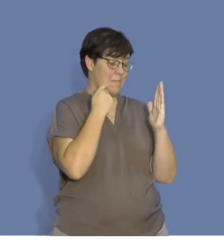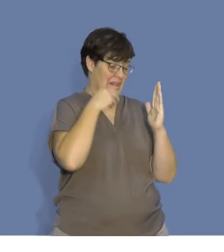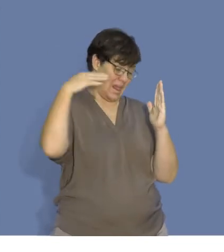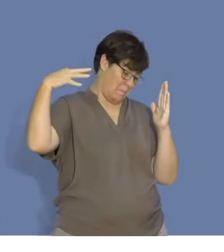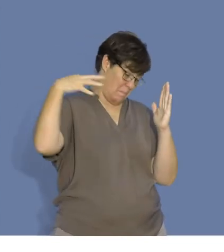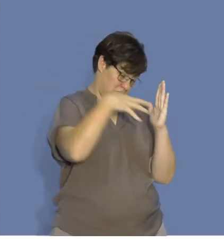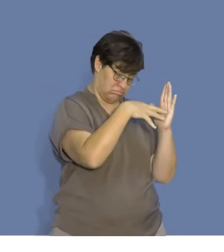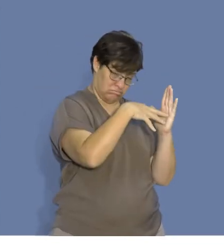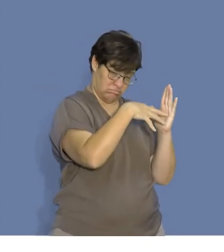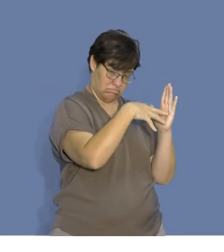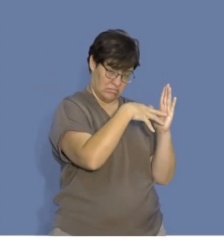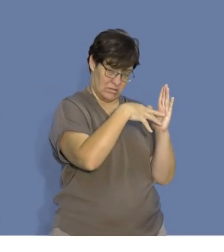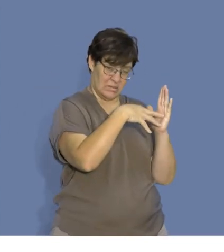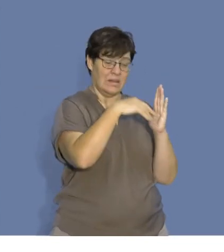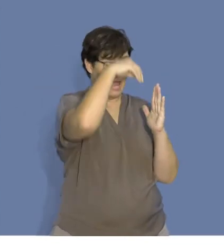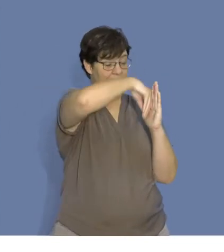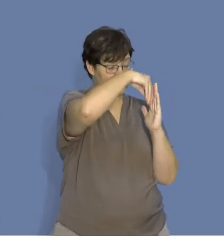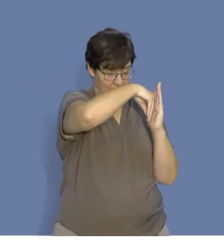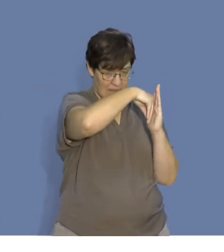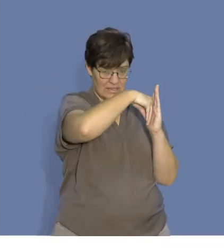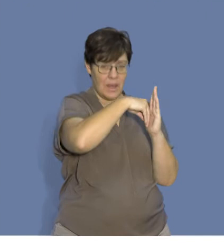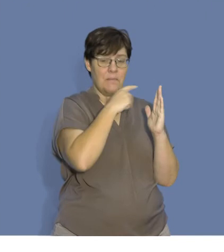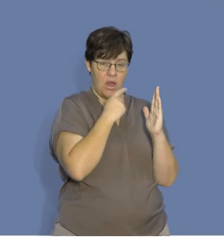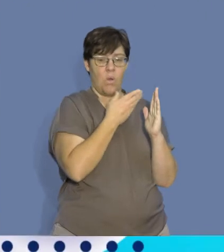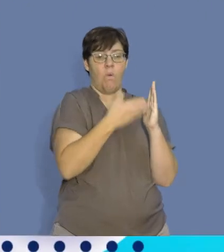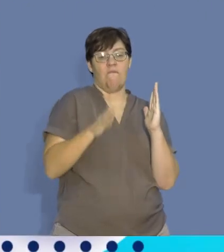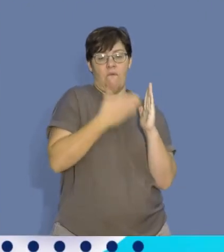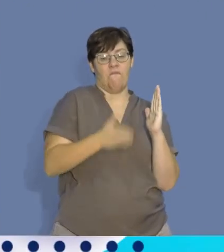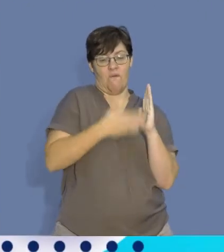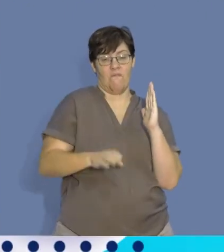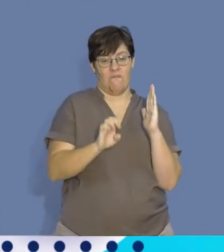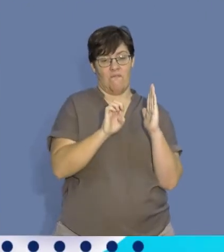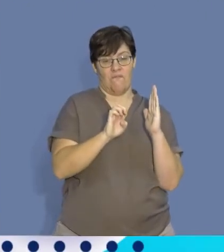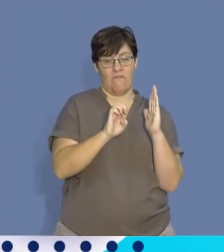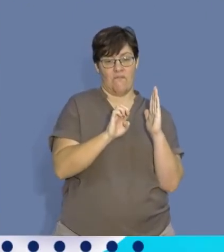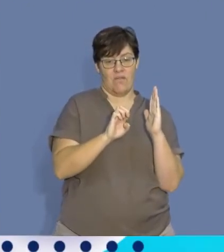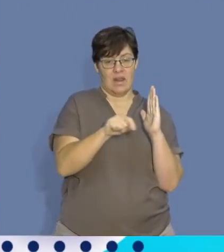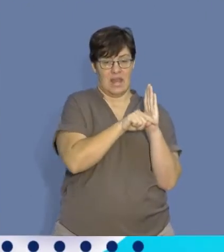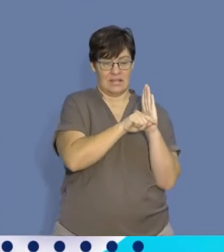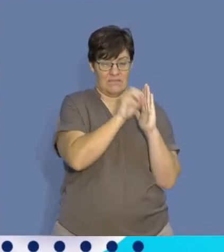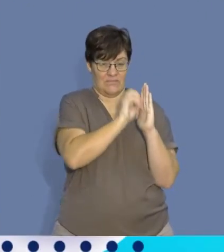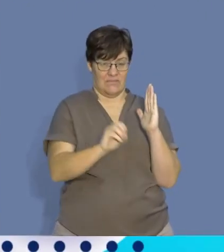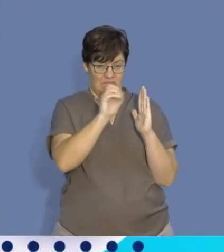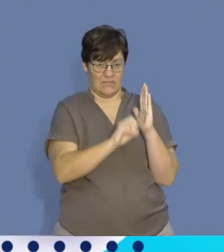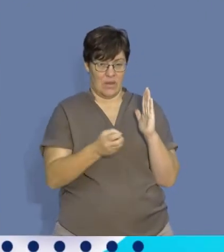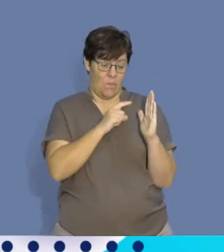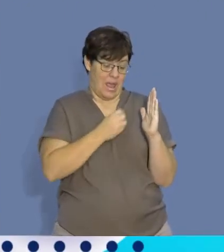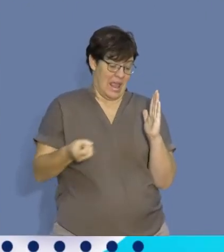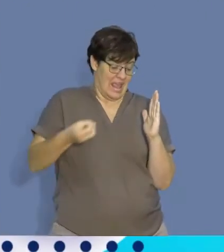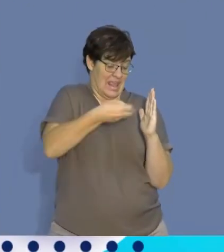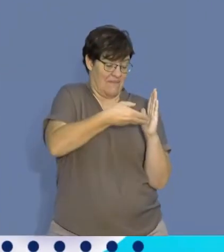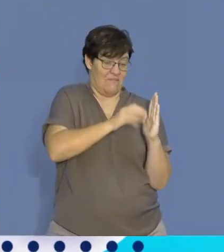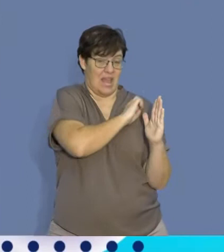metal that's causing the electrons to come off. We're having to give the electrons energy where they